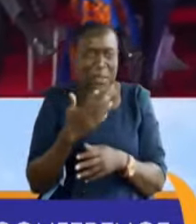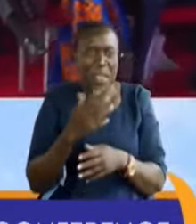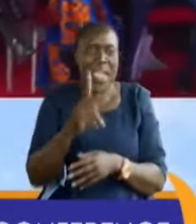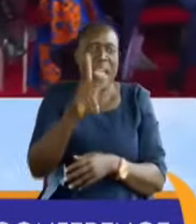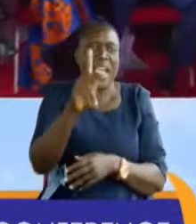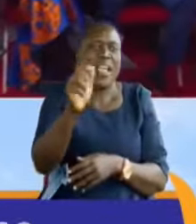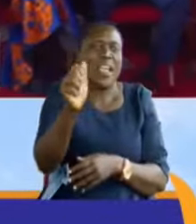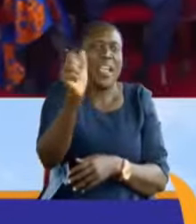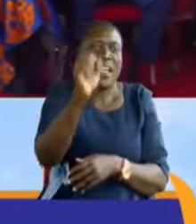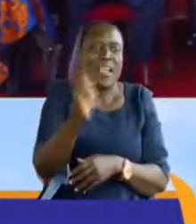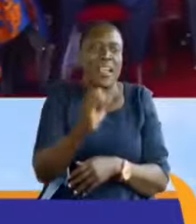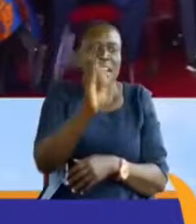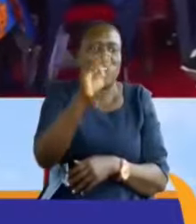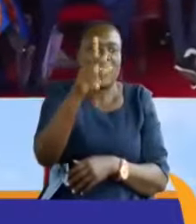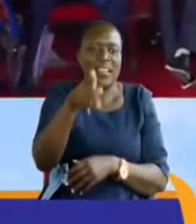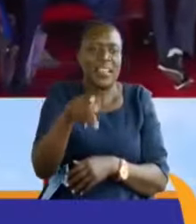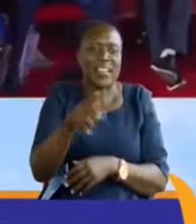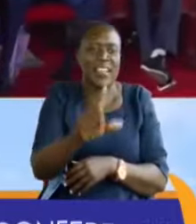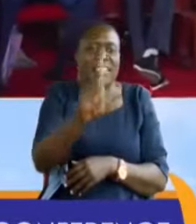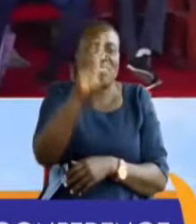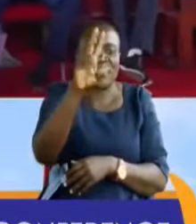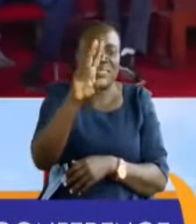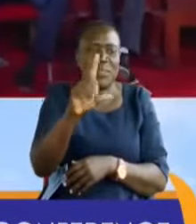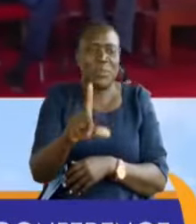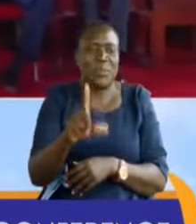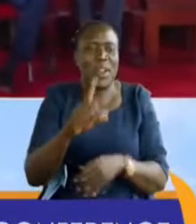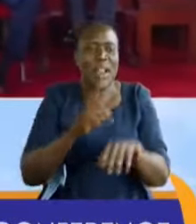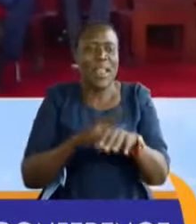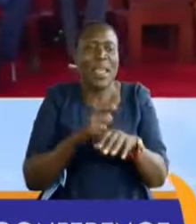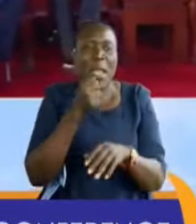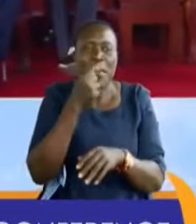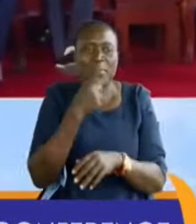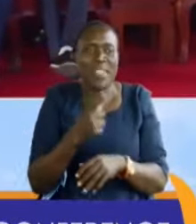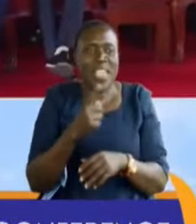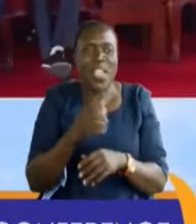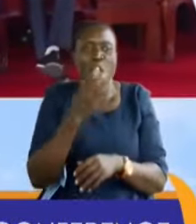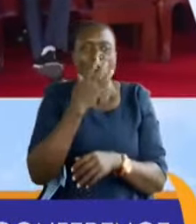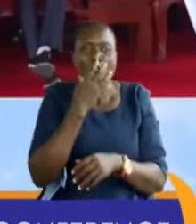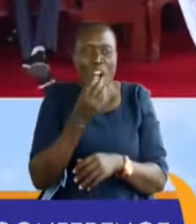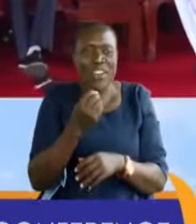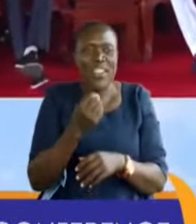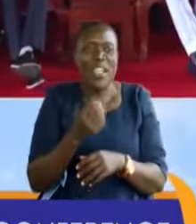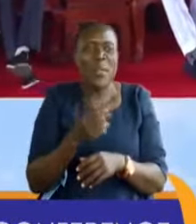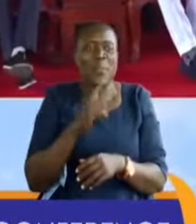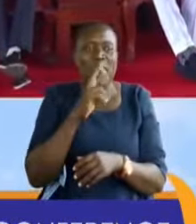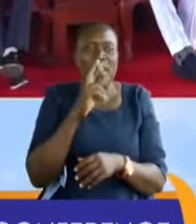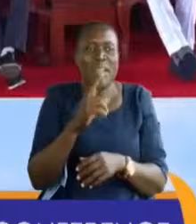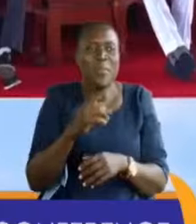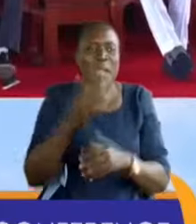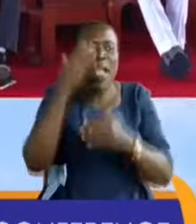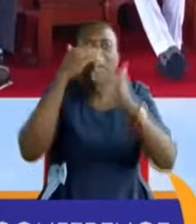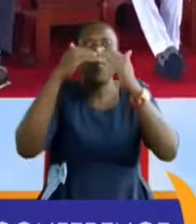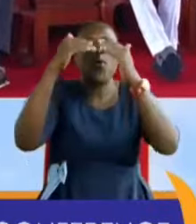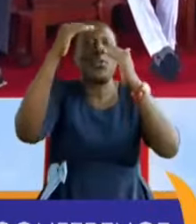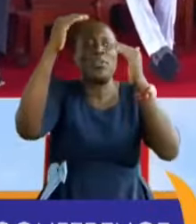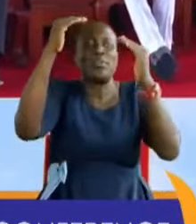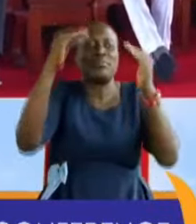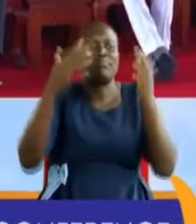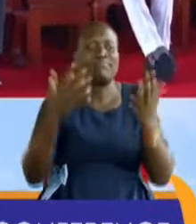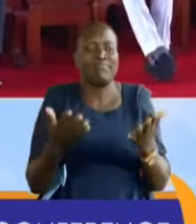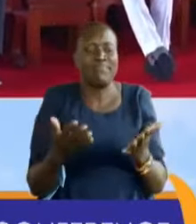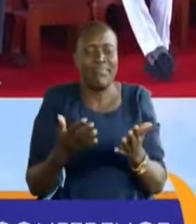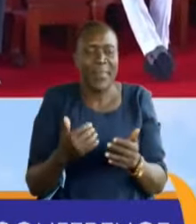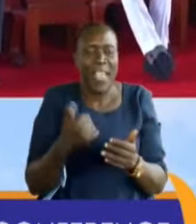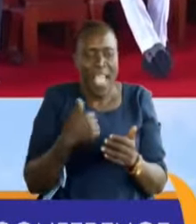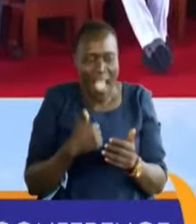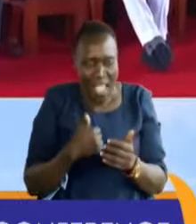And they call Achoni ODM Tokoni Polo. So tuko tayari. The Honorable